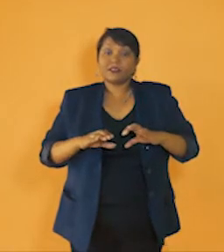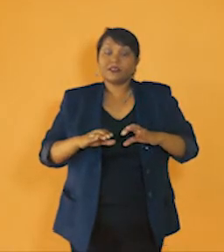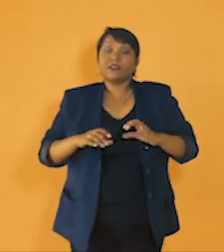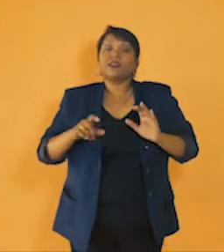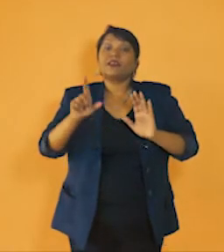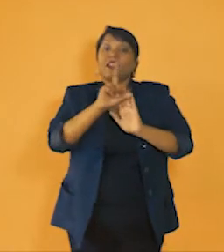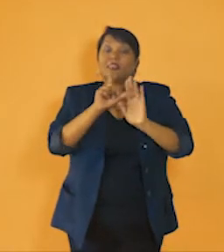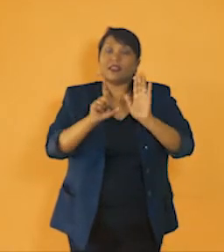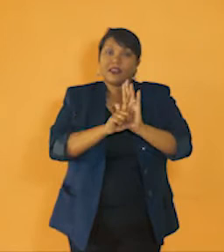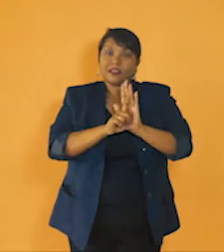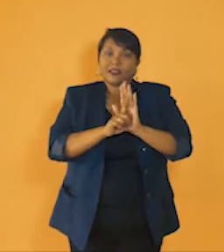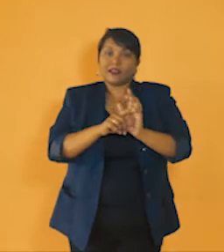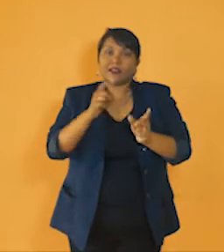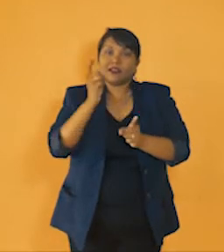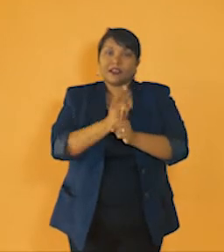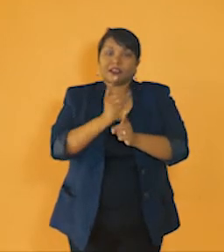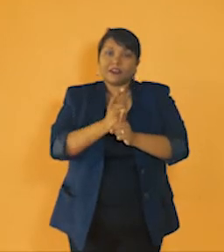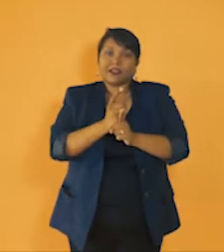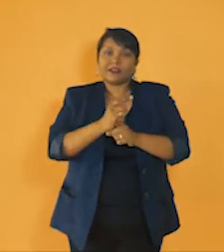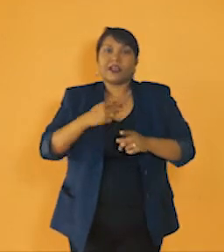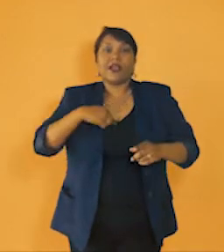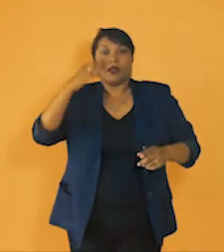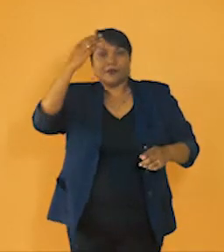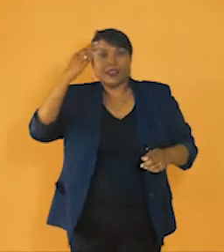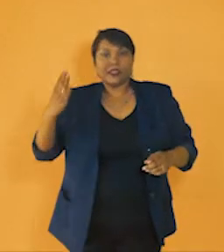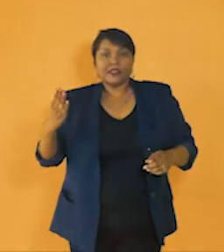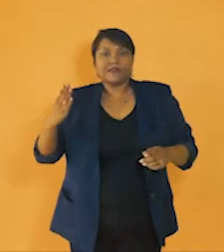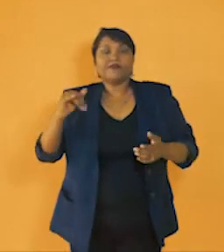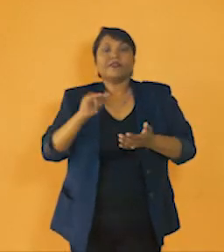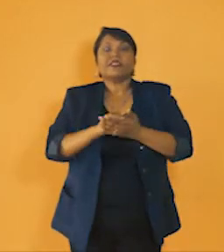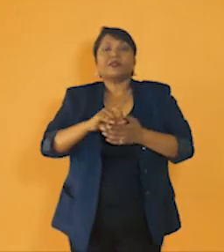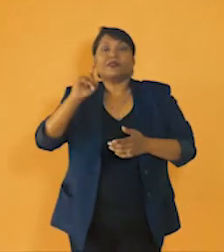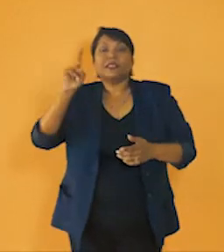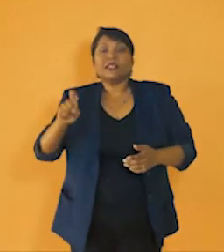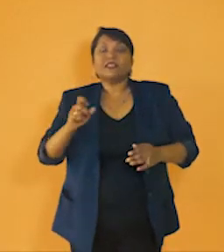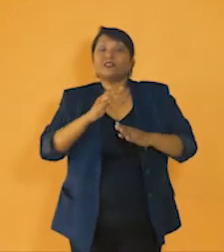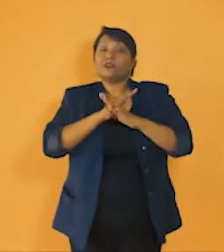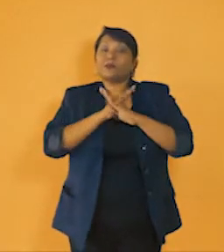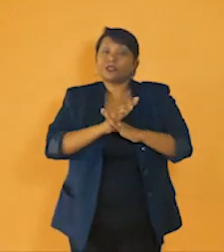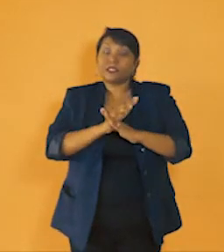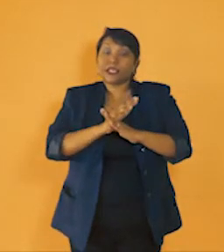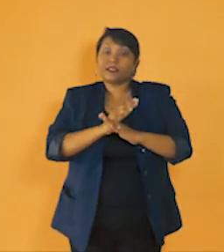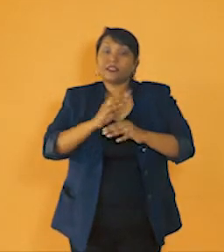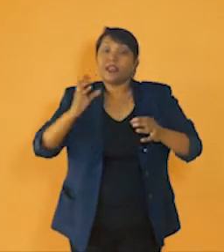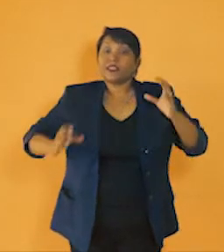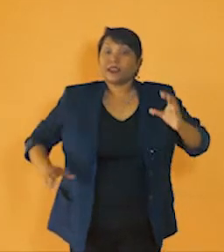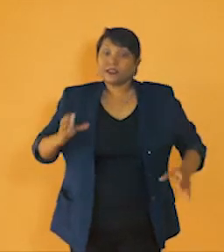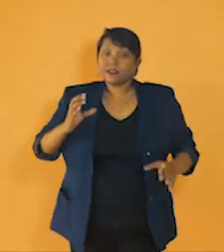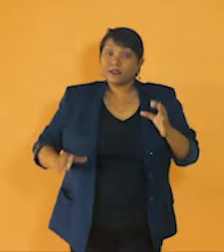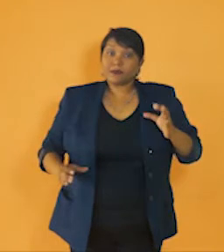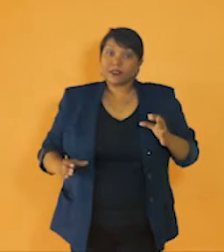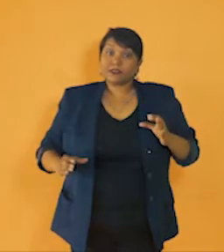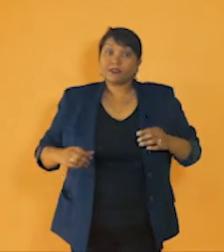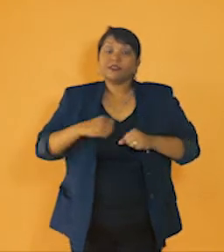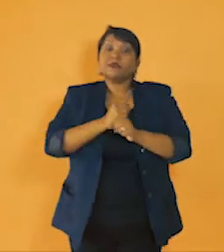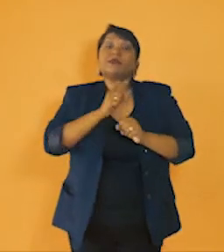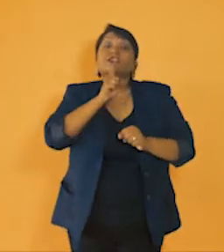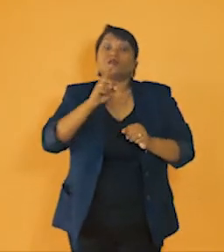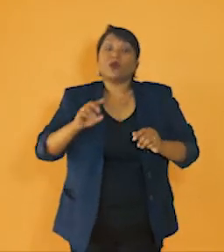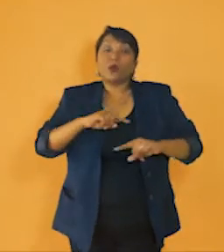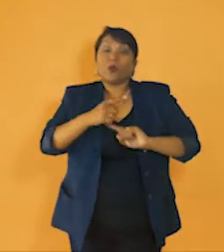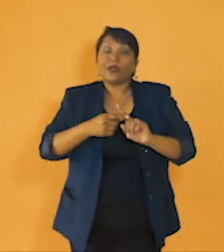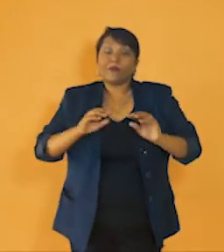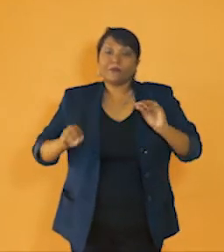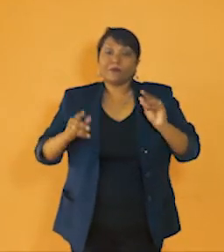forward, I do believe that there's a certain amount of consumer protection that is needed to ensure that people are not just